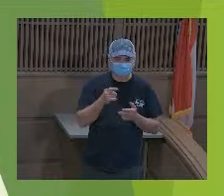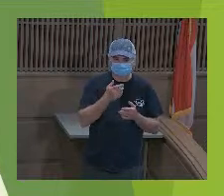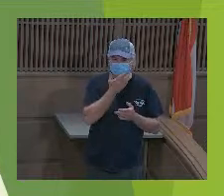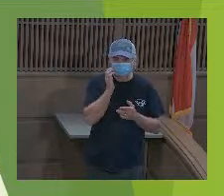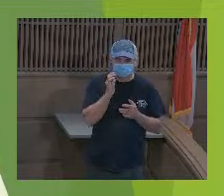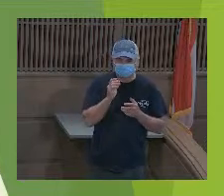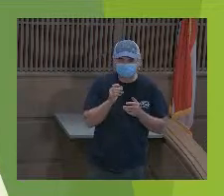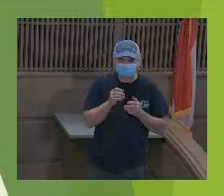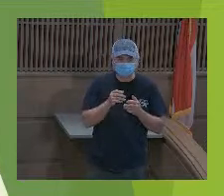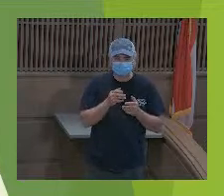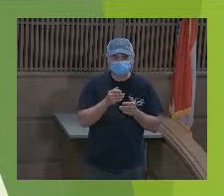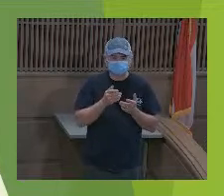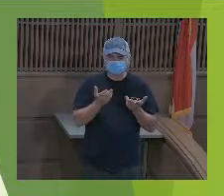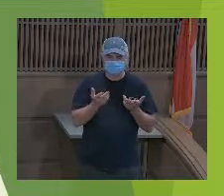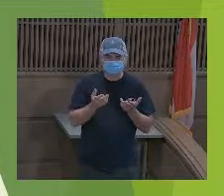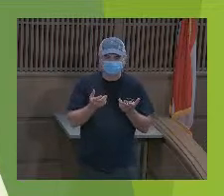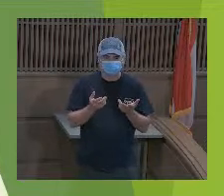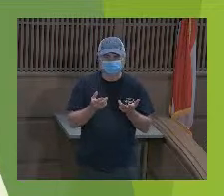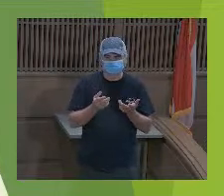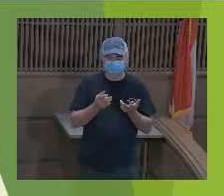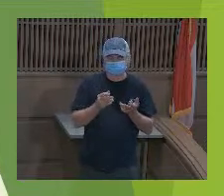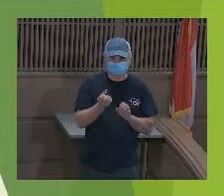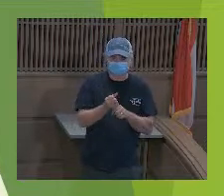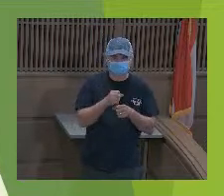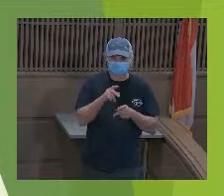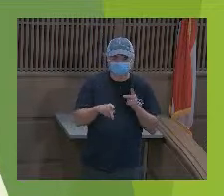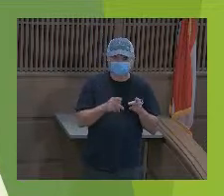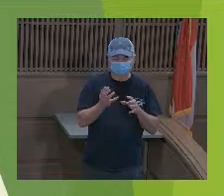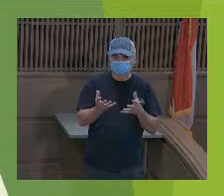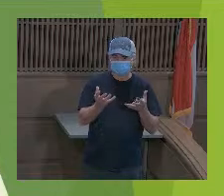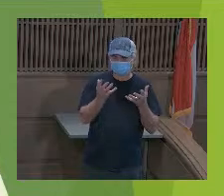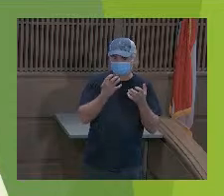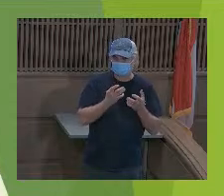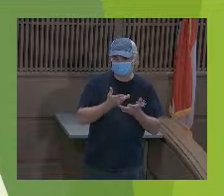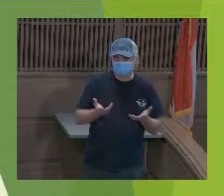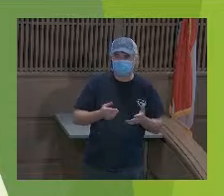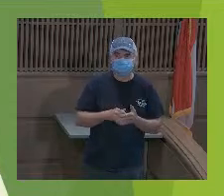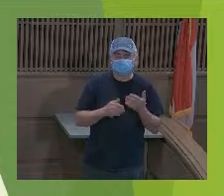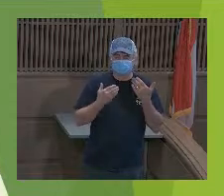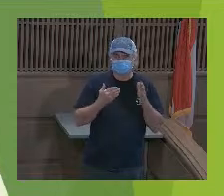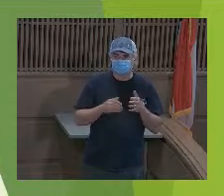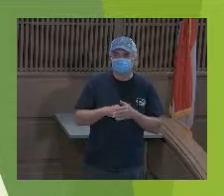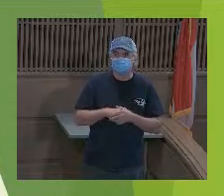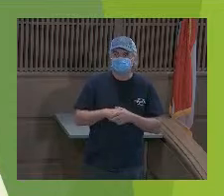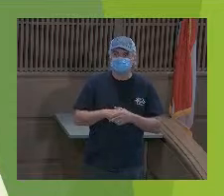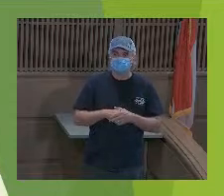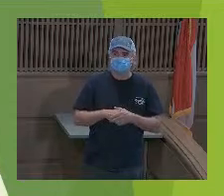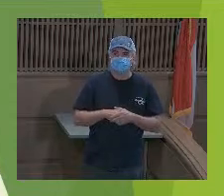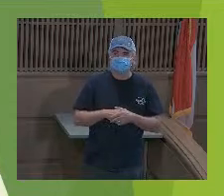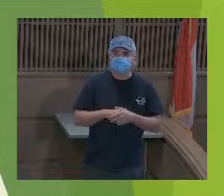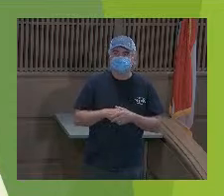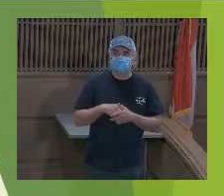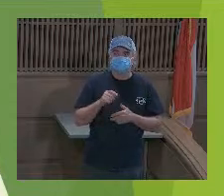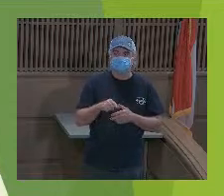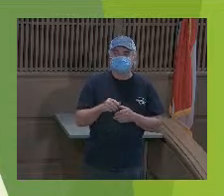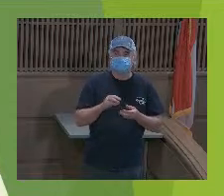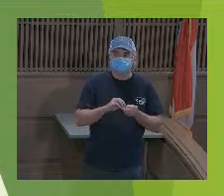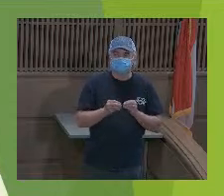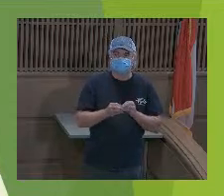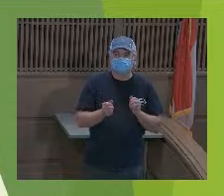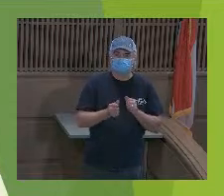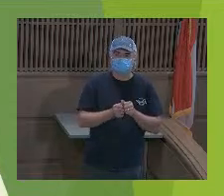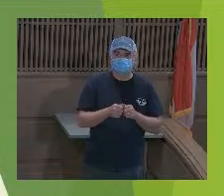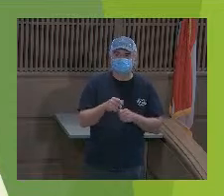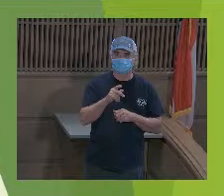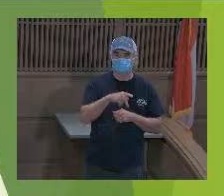be all 4 hospitals, which would include, in addition to Phoebe Putney and Phoebe North, Phoebe Sumter, and